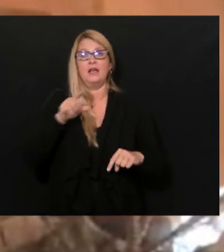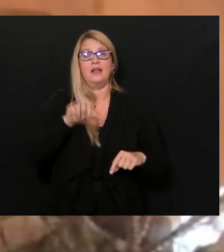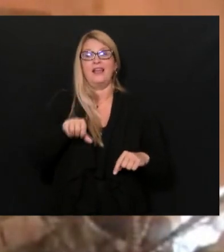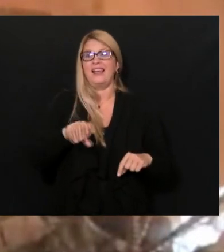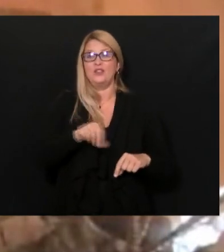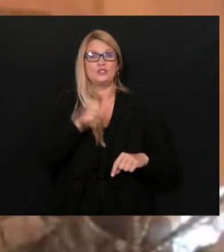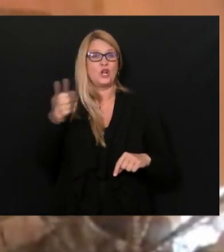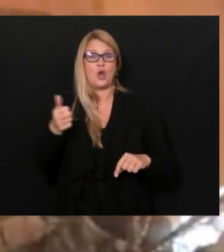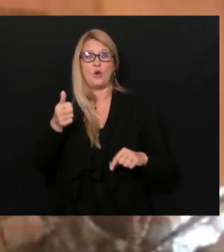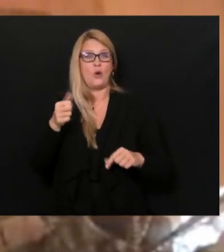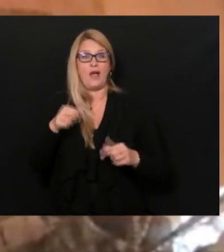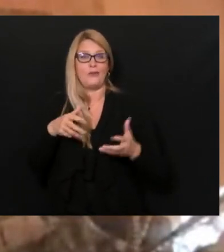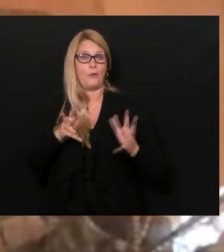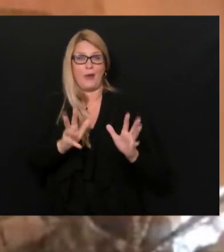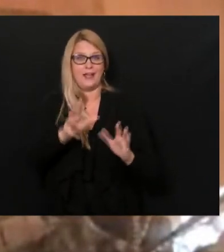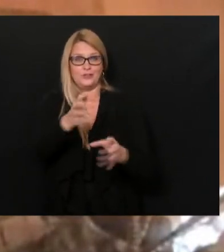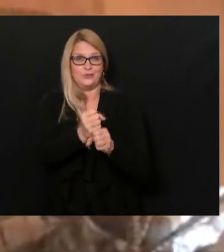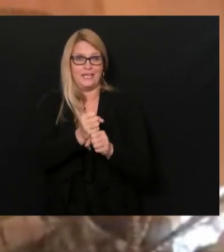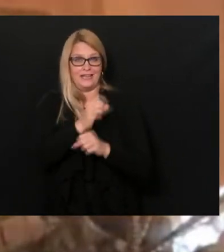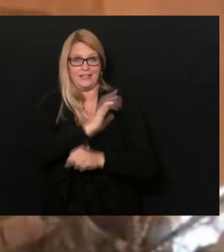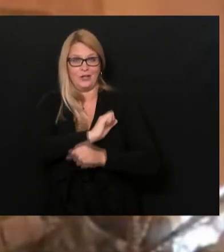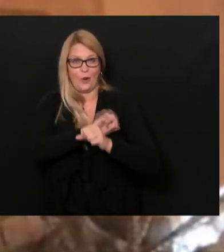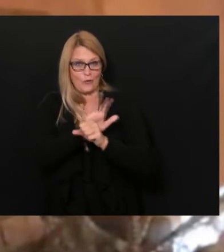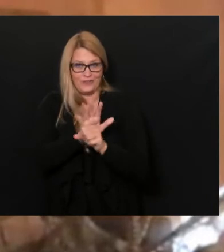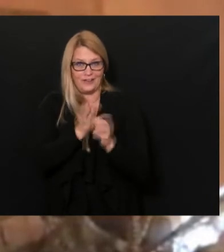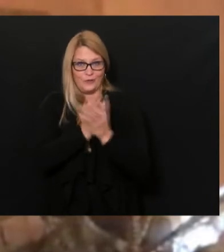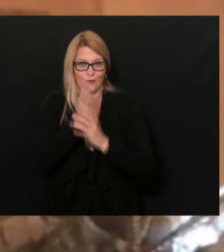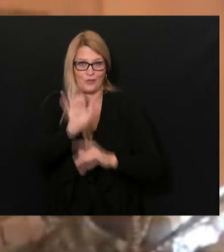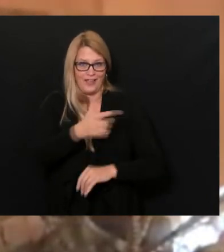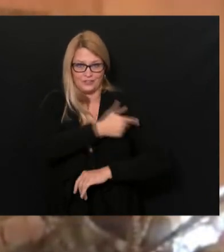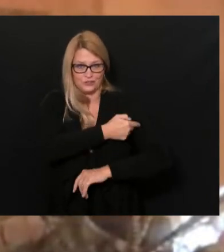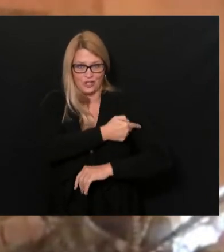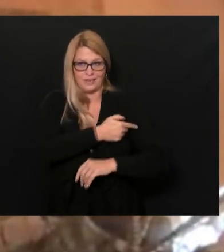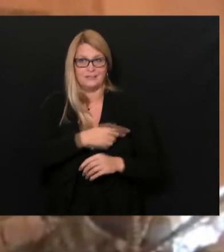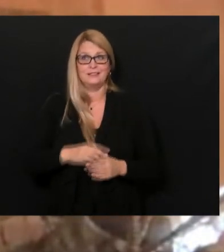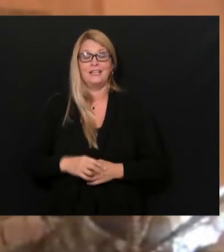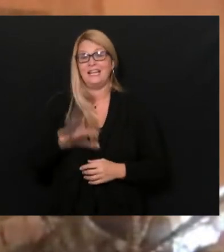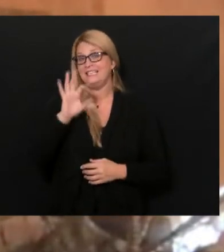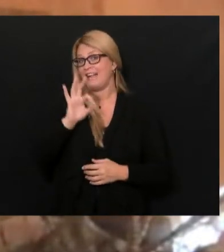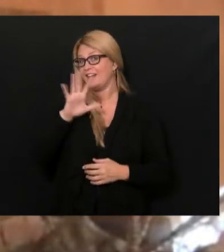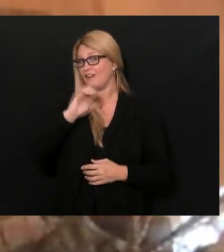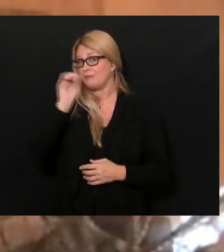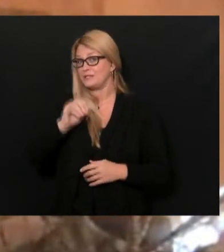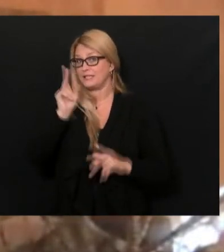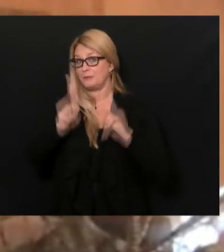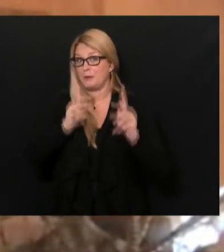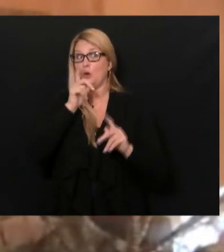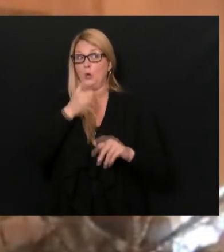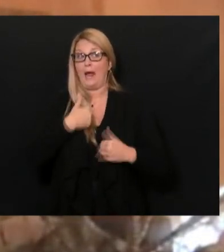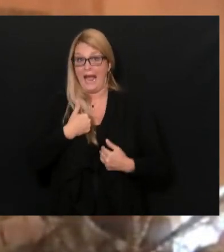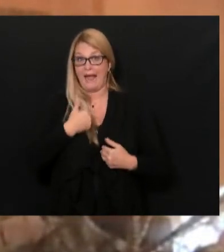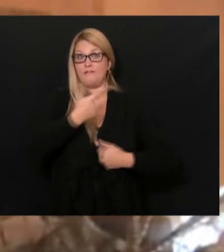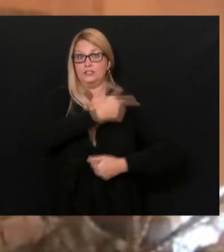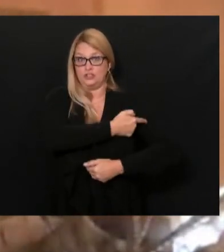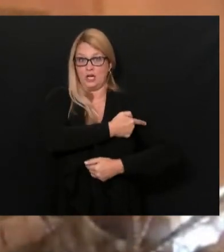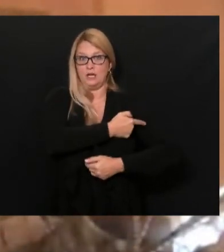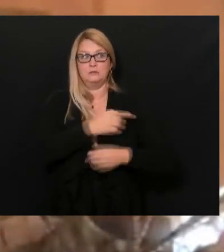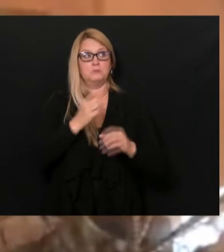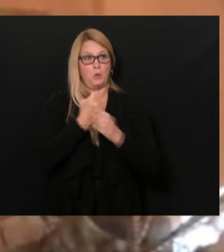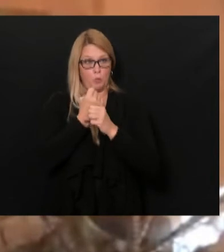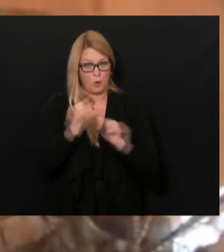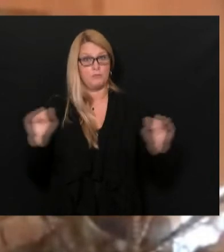no opportunity to be infected. It is incredibly effective. 95% of people who got the vaccine were protected against